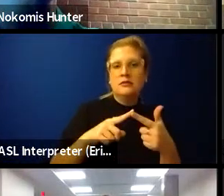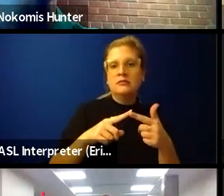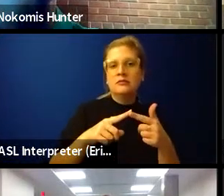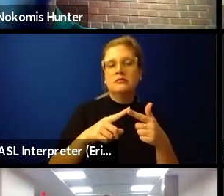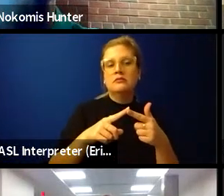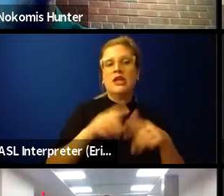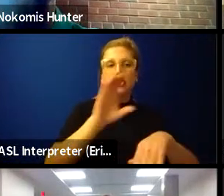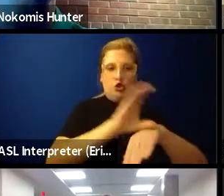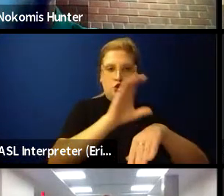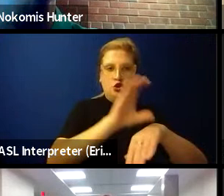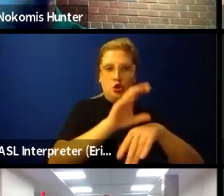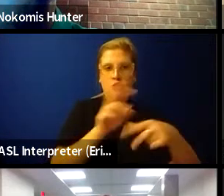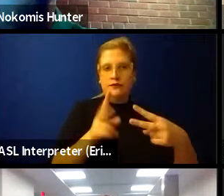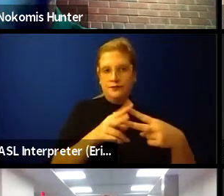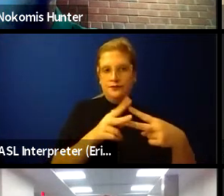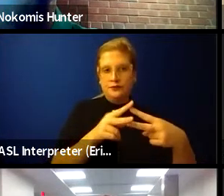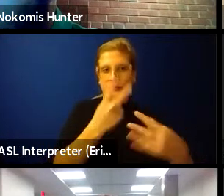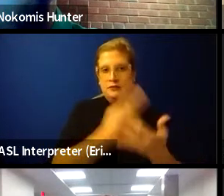worship.